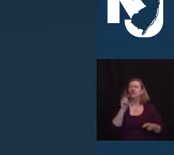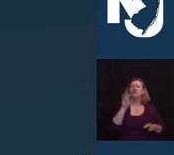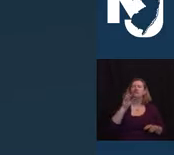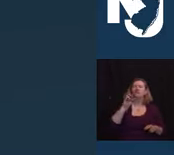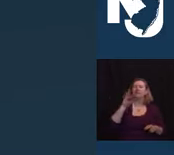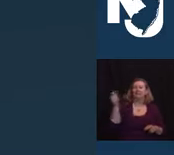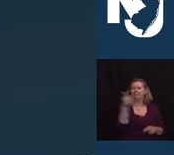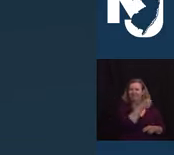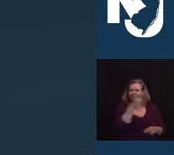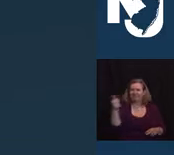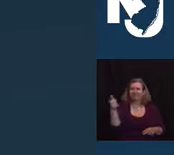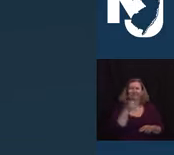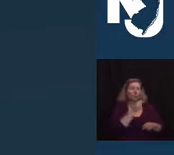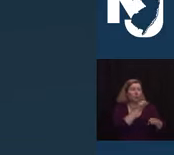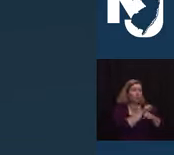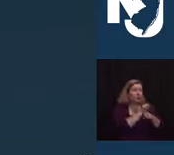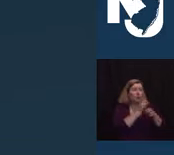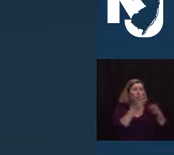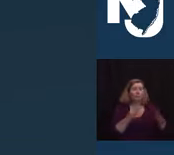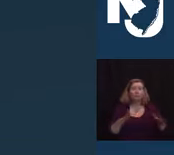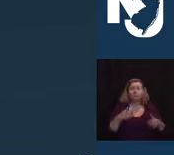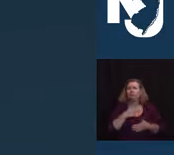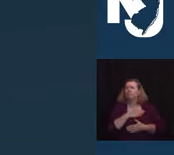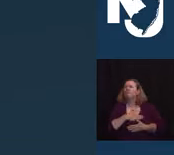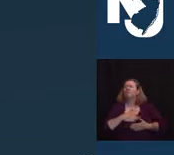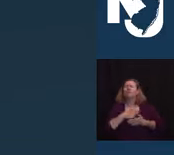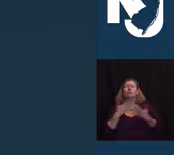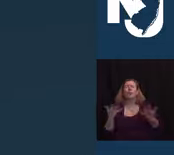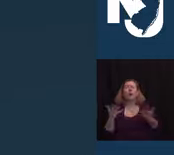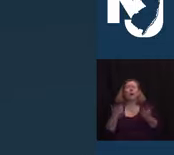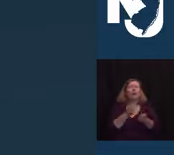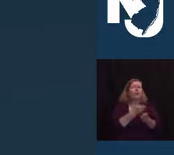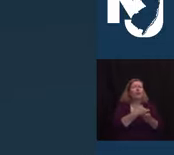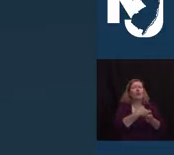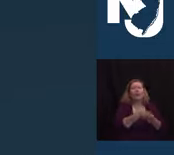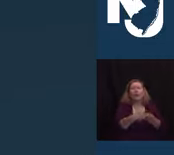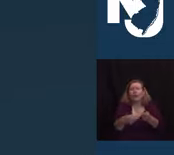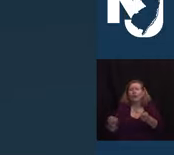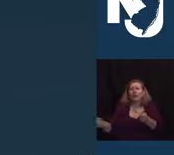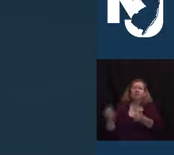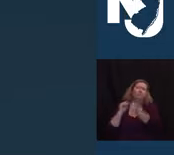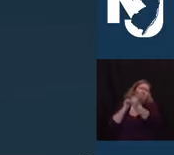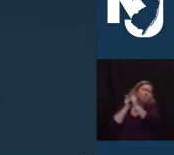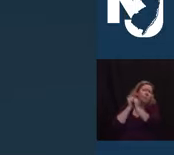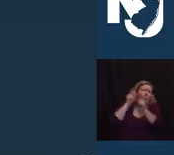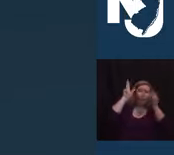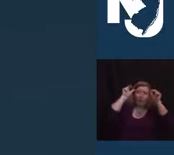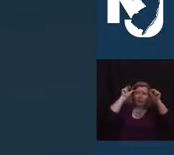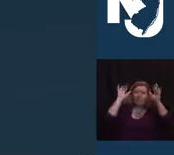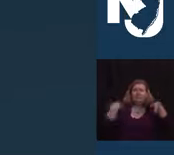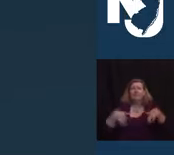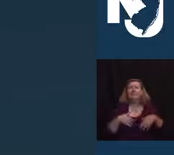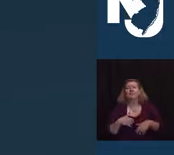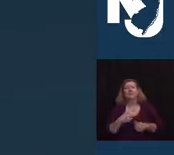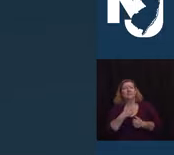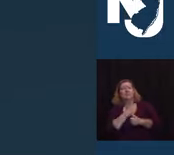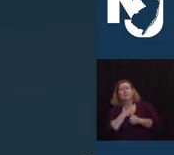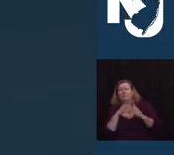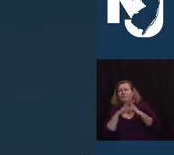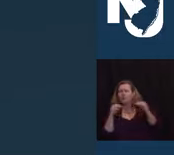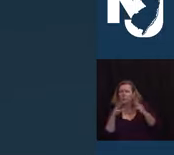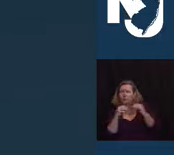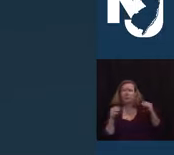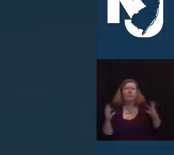good game of cards, a day at the racetrack, and a family cookout. And he was an avid football fan, from the Haddonfield